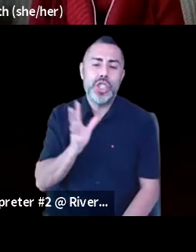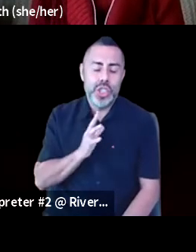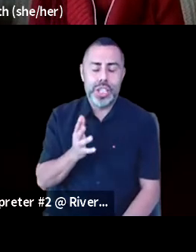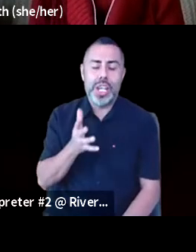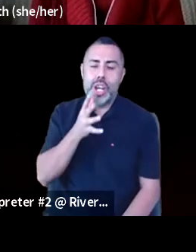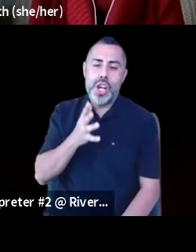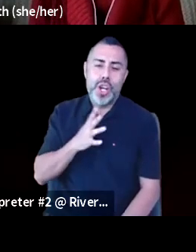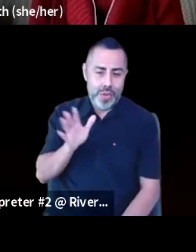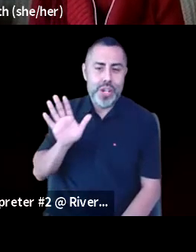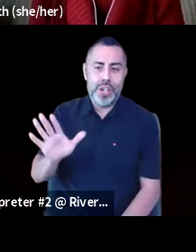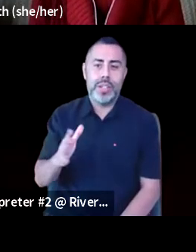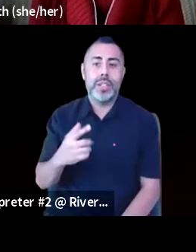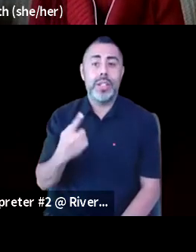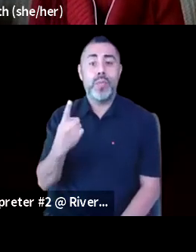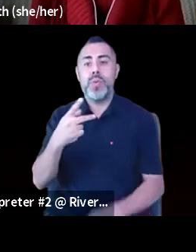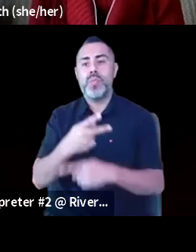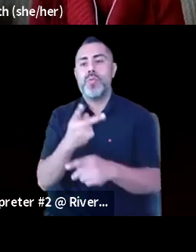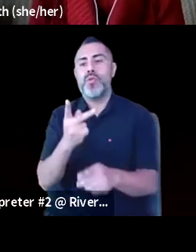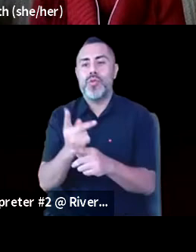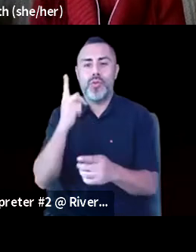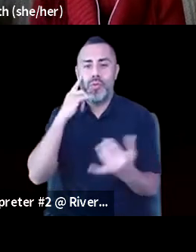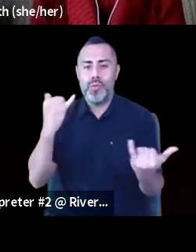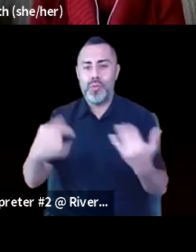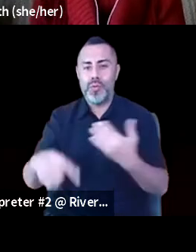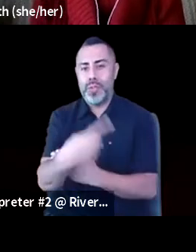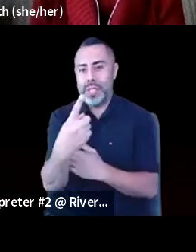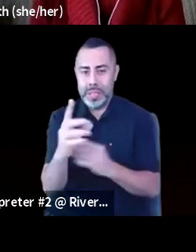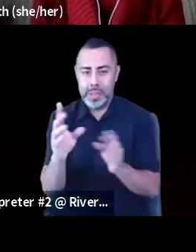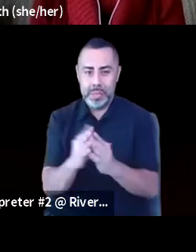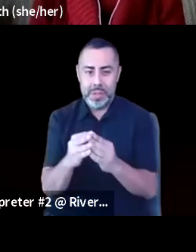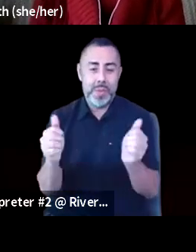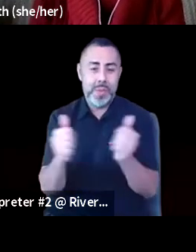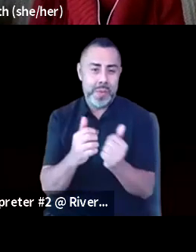today's session, along with my most excellent colleagues.